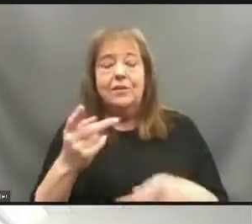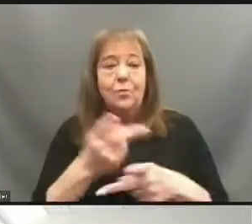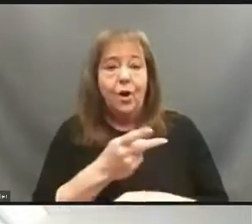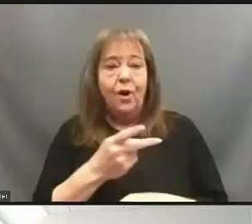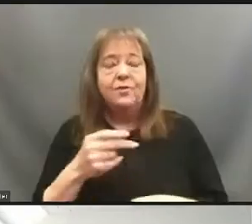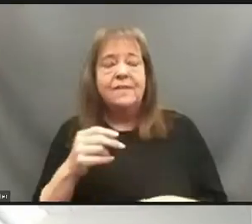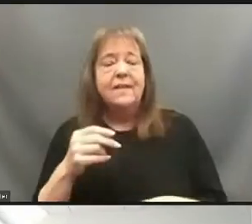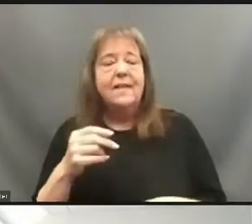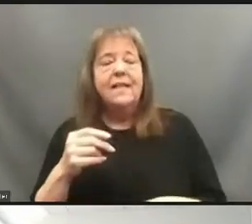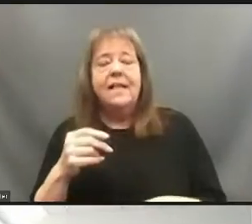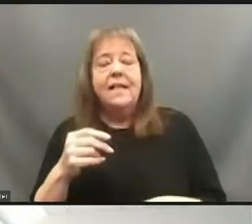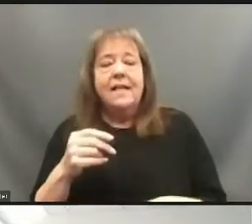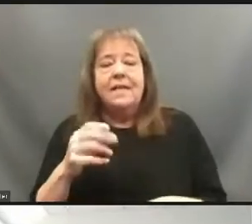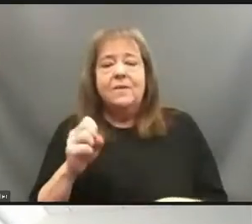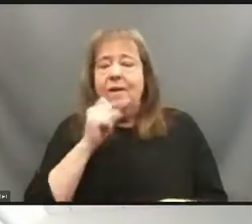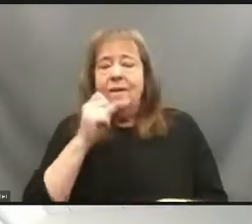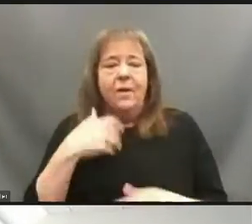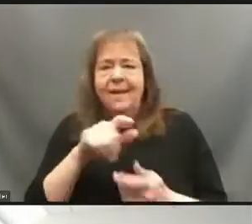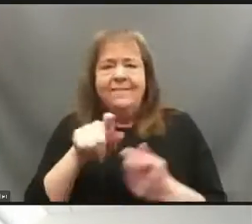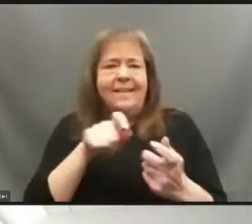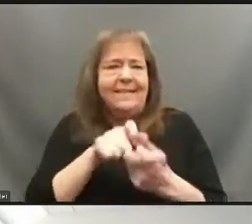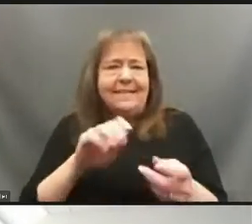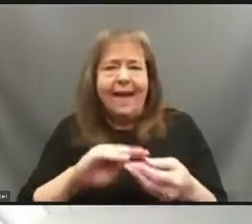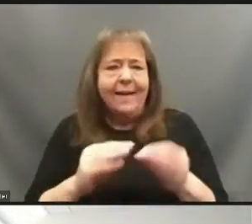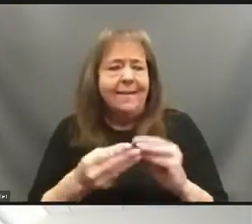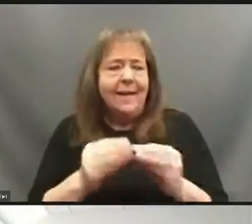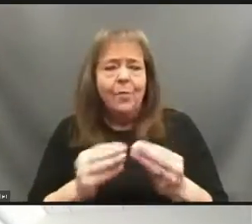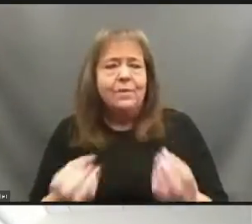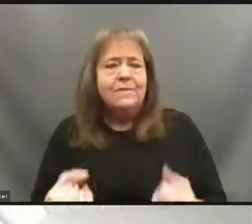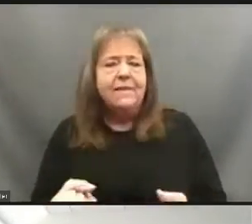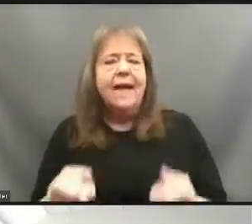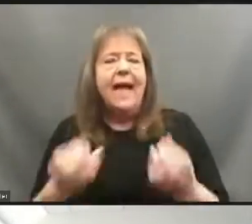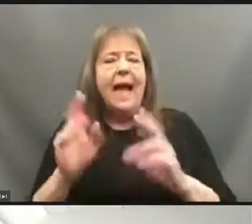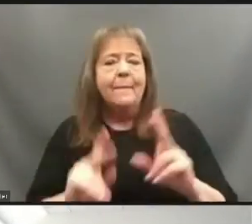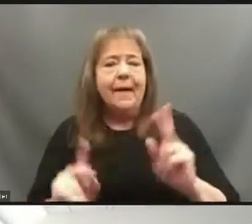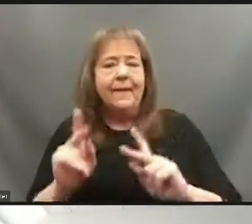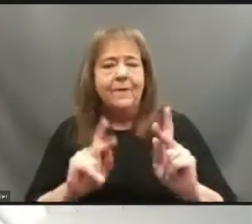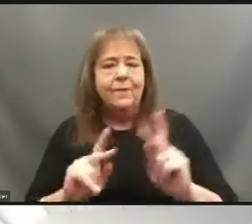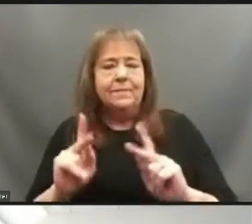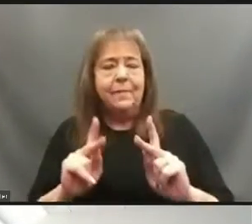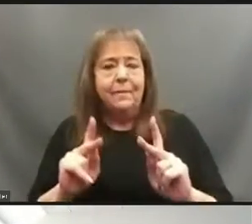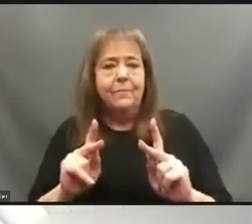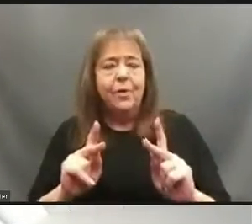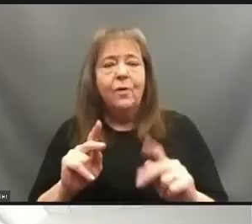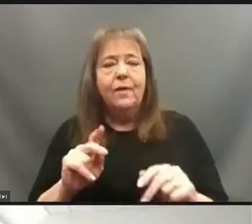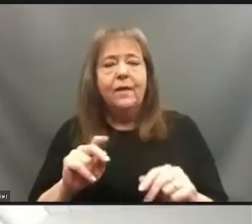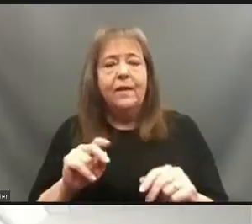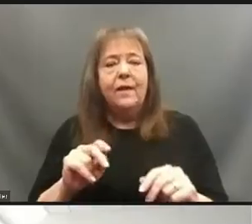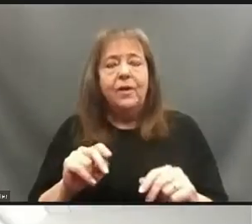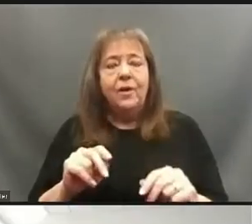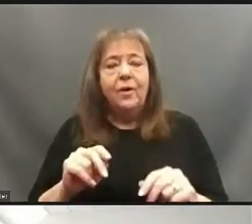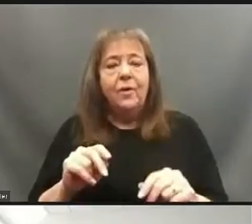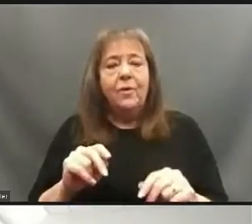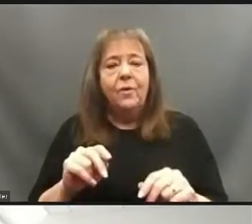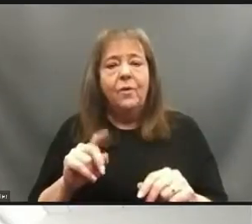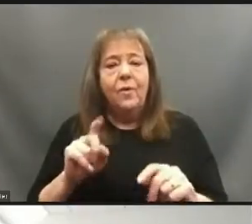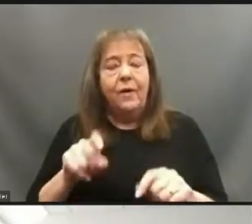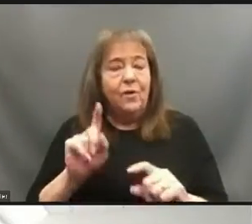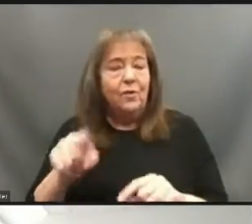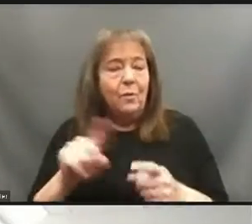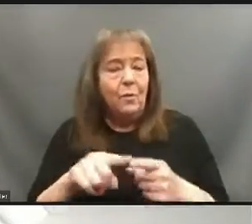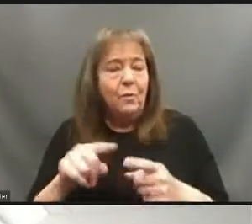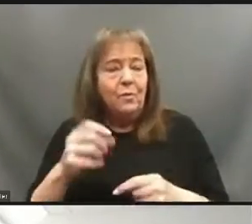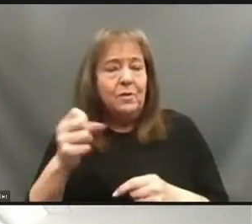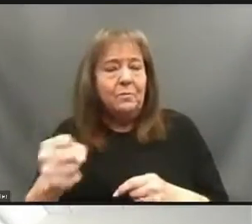demonstrated. And we don't have exact numbers in terms of how many of those folks have translated to a hospital stay, but I can tell you from